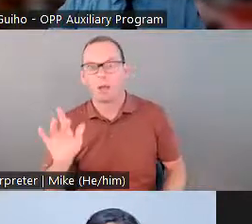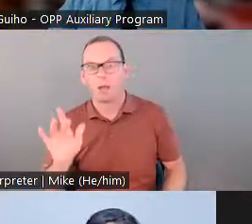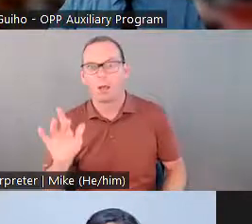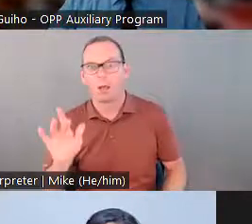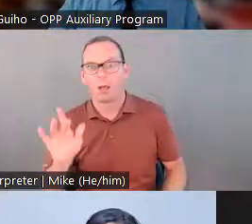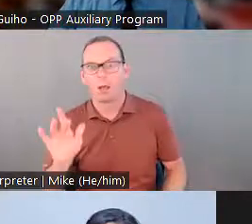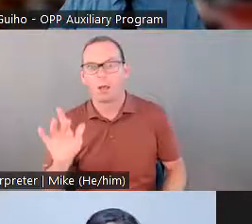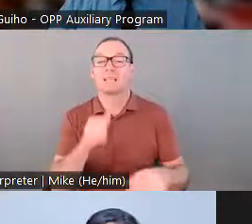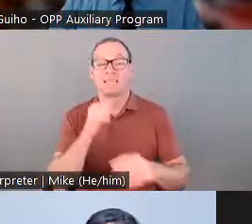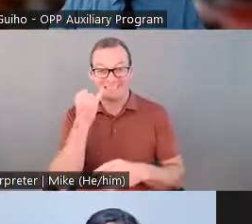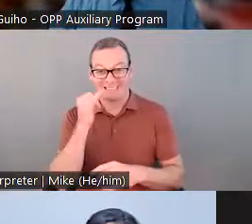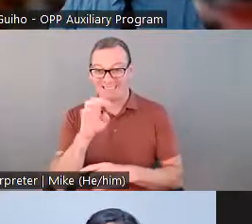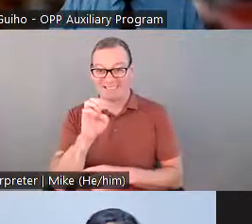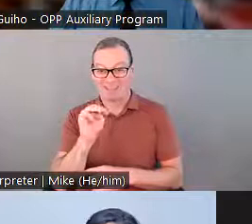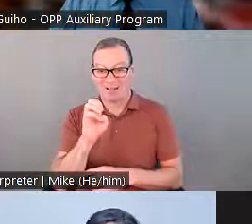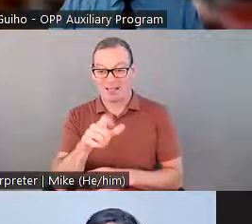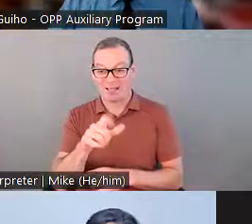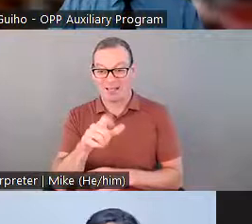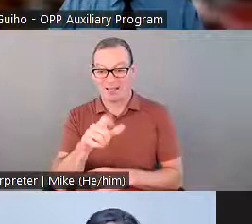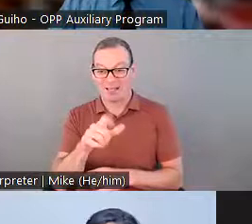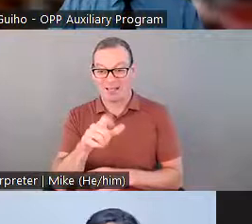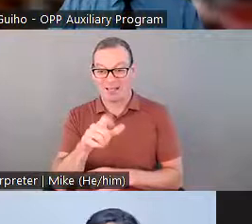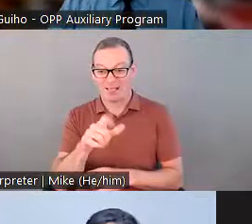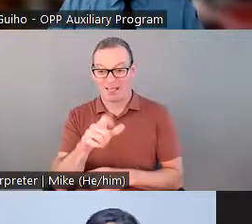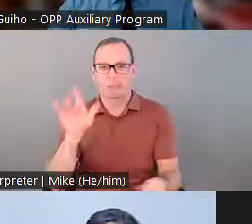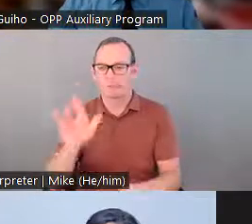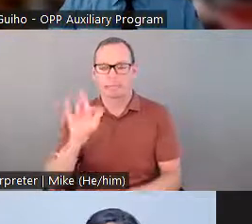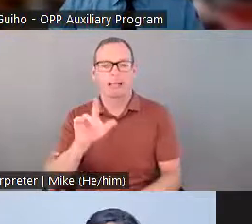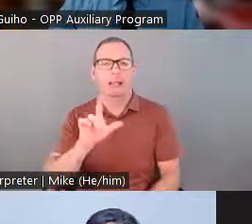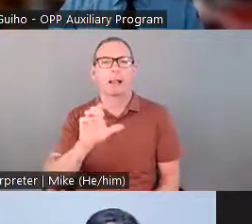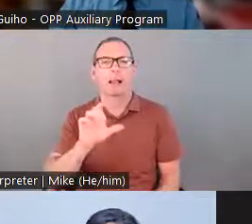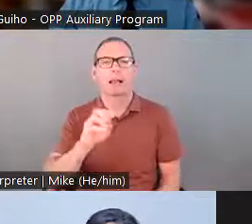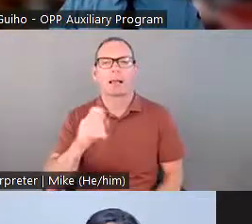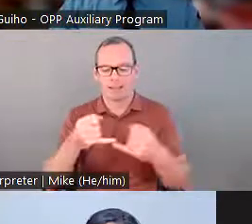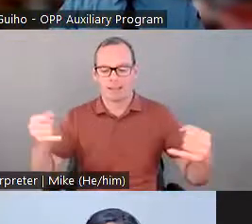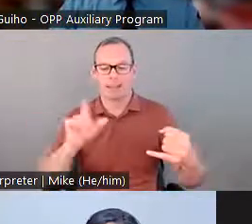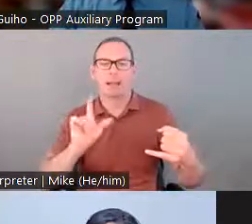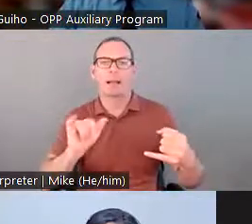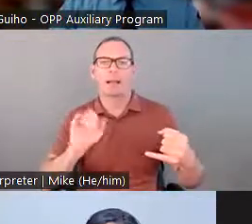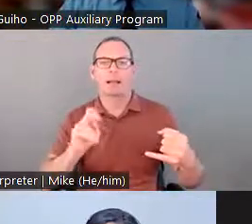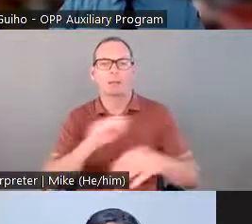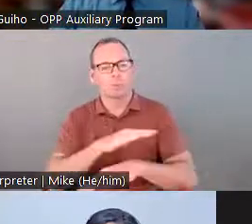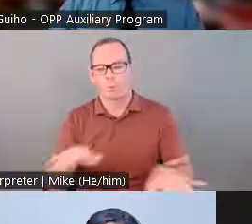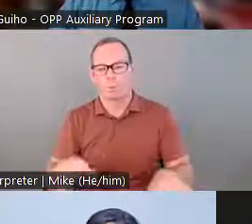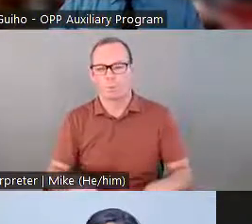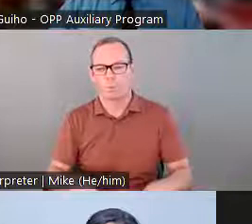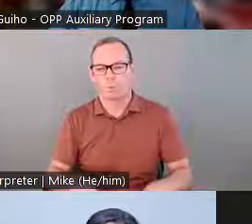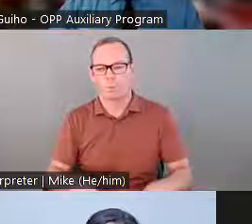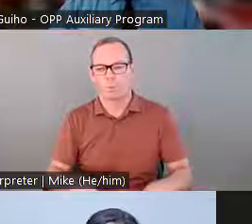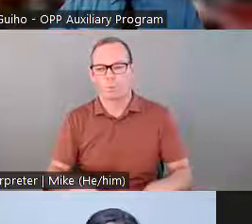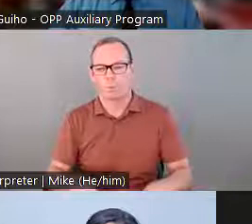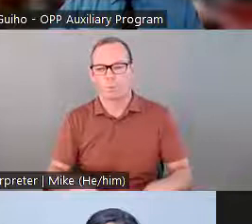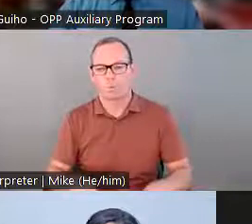The reporting aspect, and this is kind of what I said at the beginning, and I'll get into statistics in a moment. You gather all